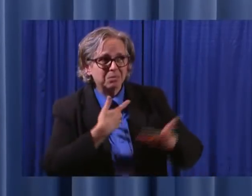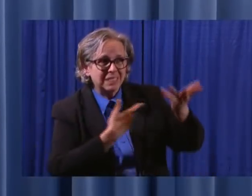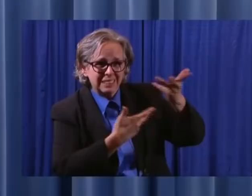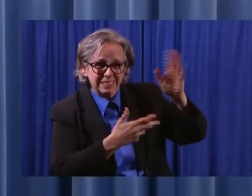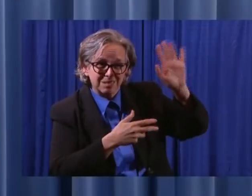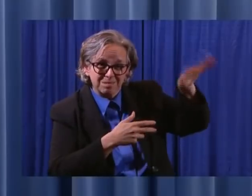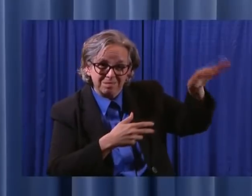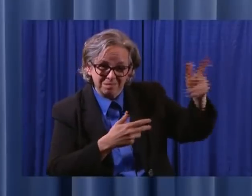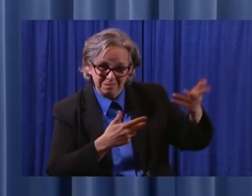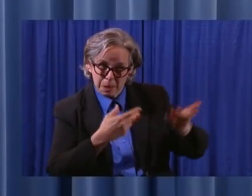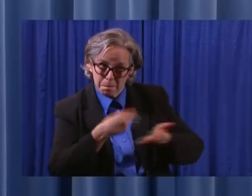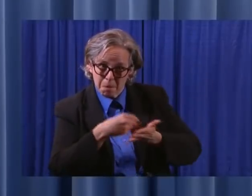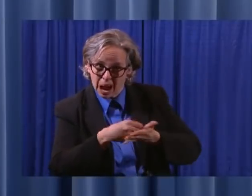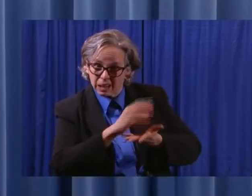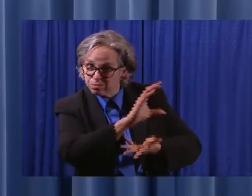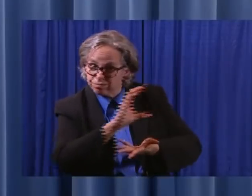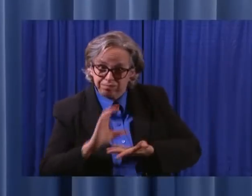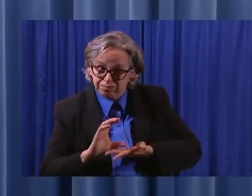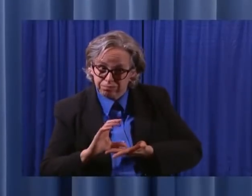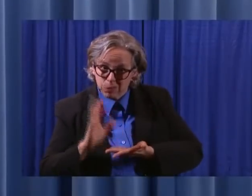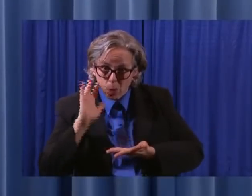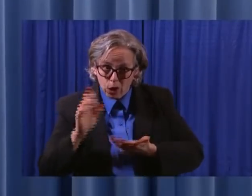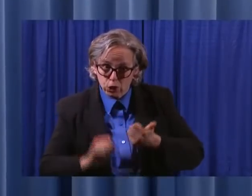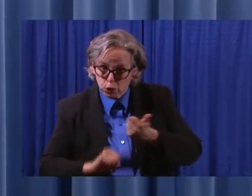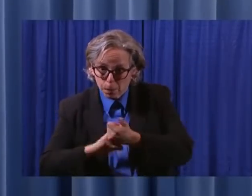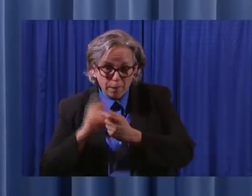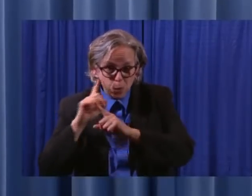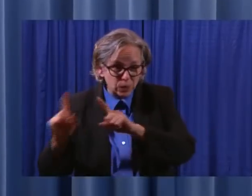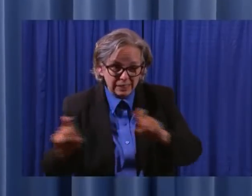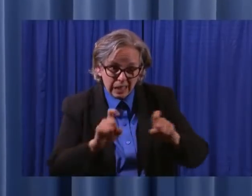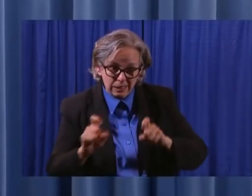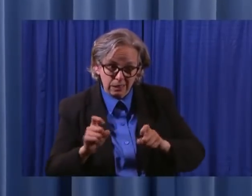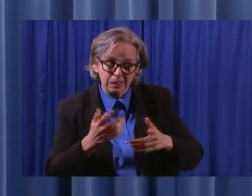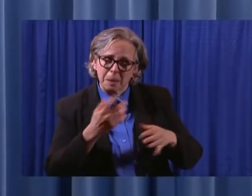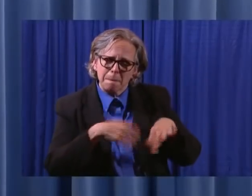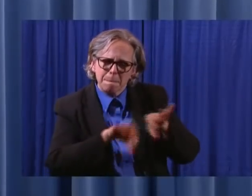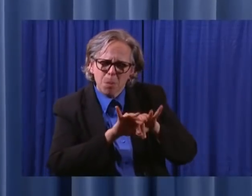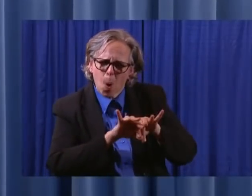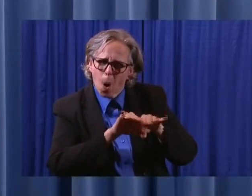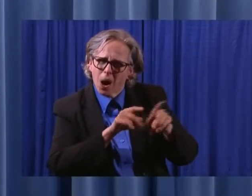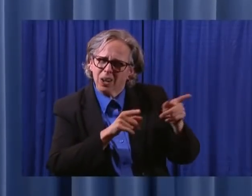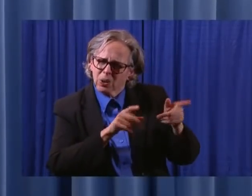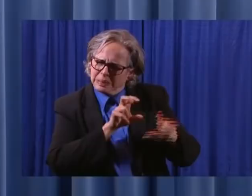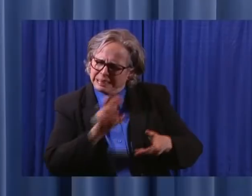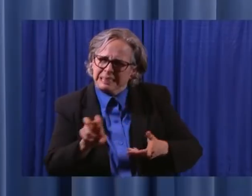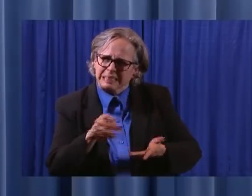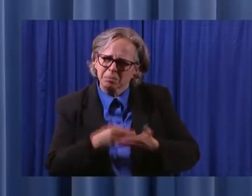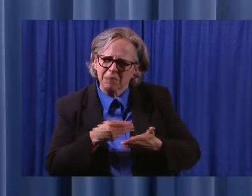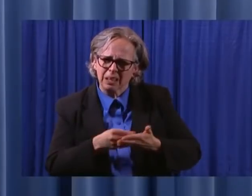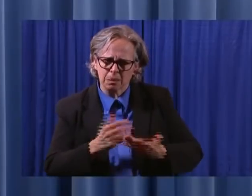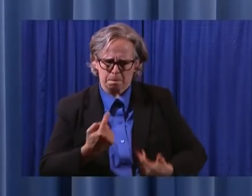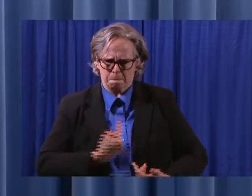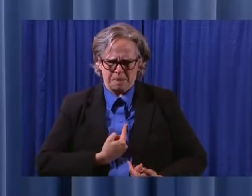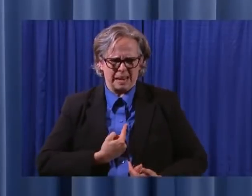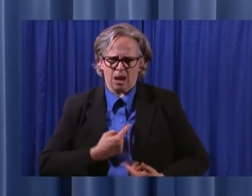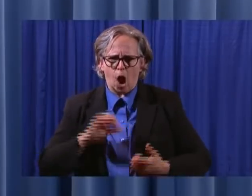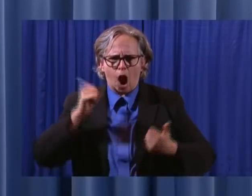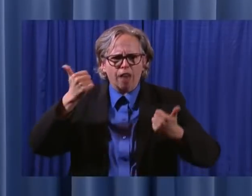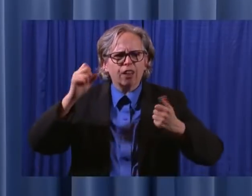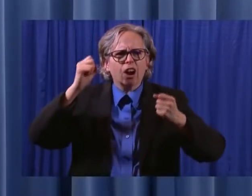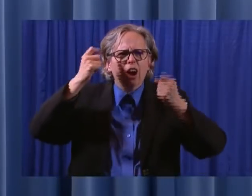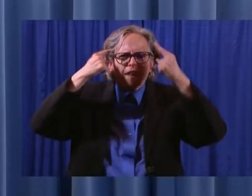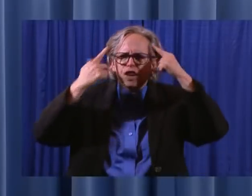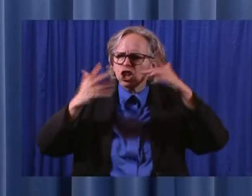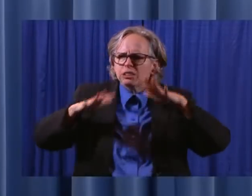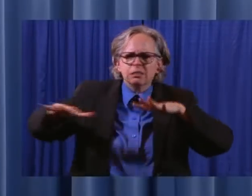coming in as far as testing. I told him how important it was, not just to Ohio, but to other states. So we're going to stay a strong advocate for that. It's